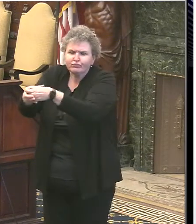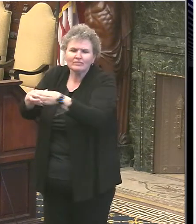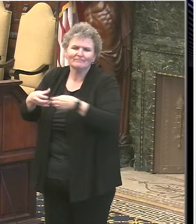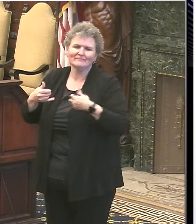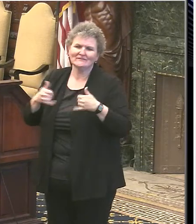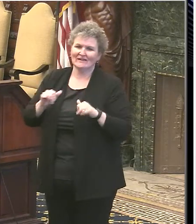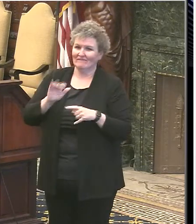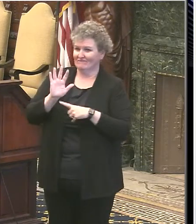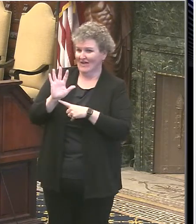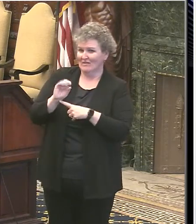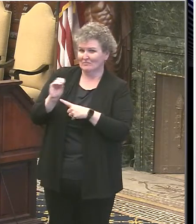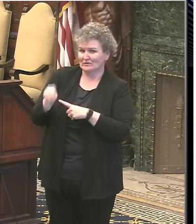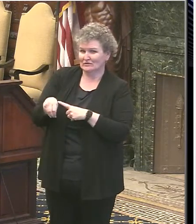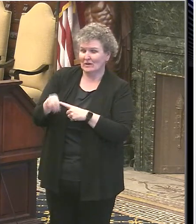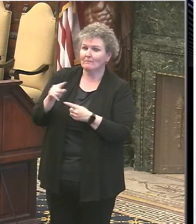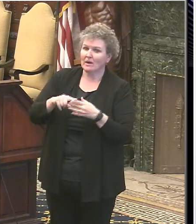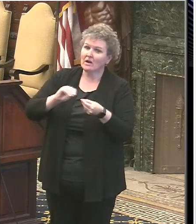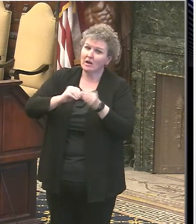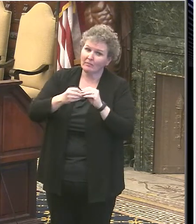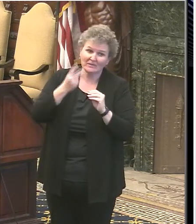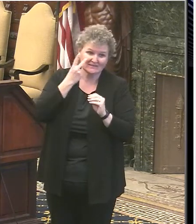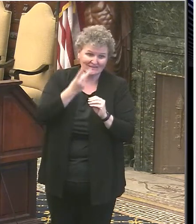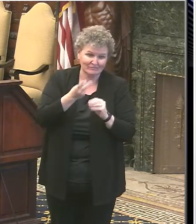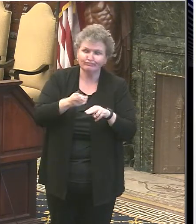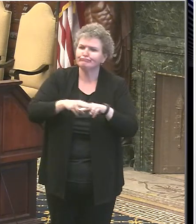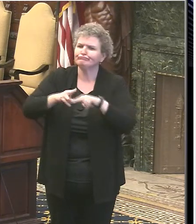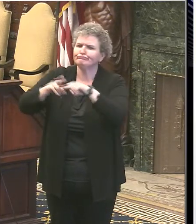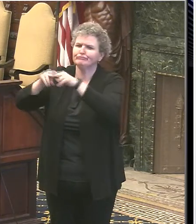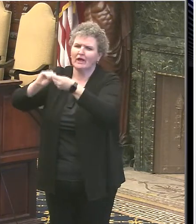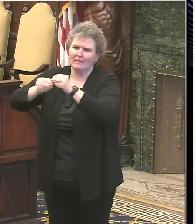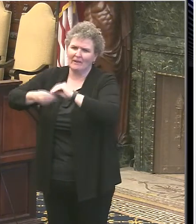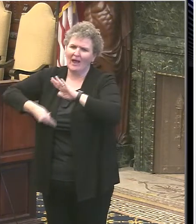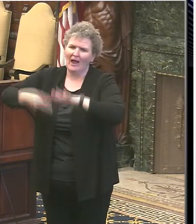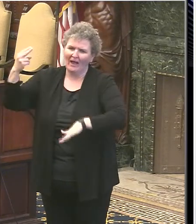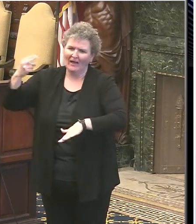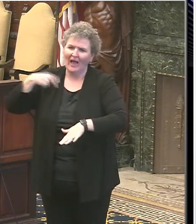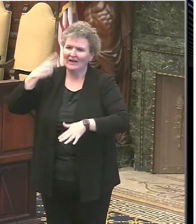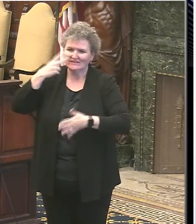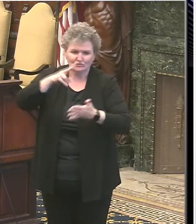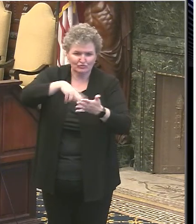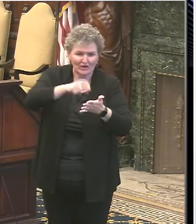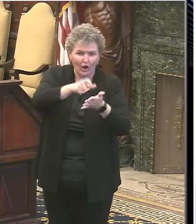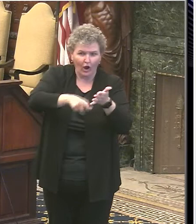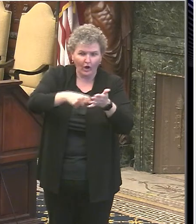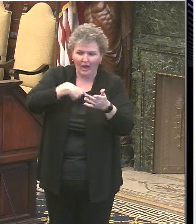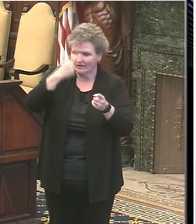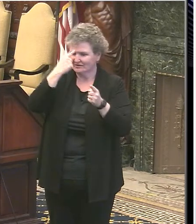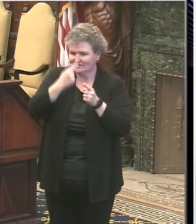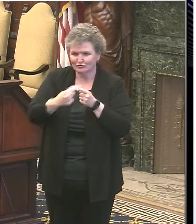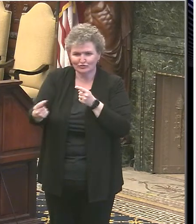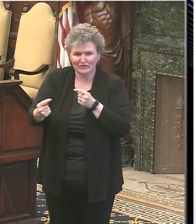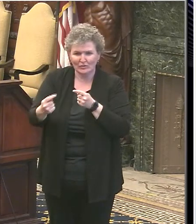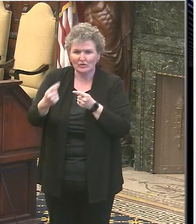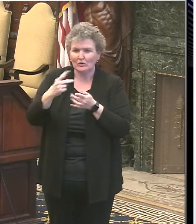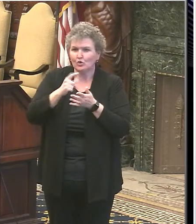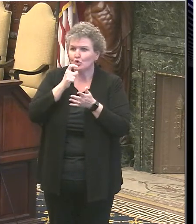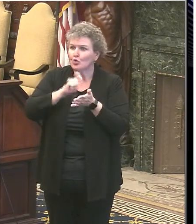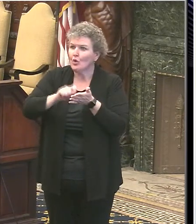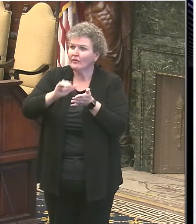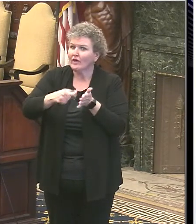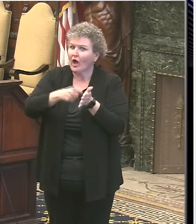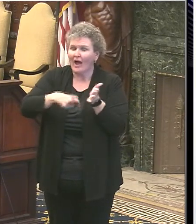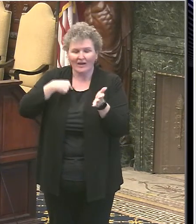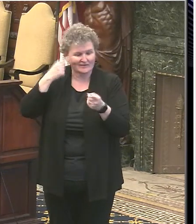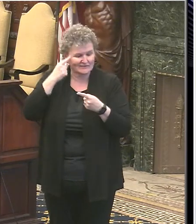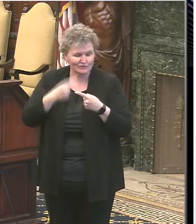but I absolutely think that they're important to spread right now. So I did see that article, and I disagreed with the people who quoted that article. I